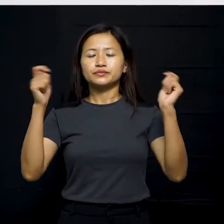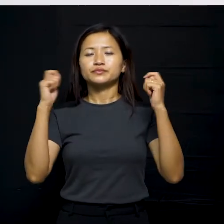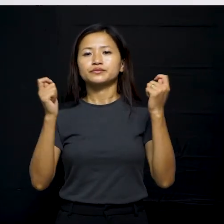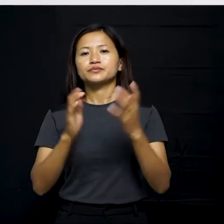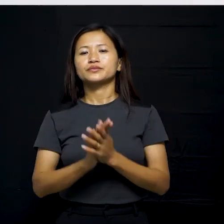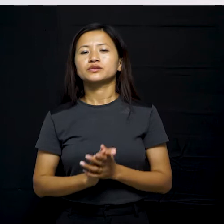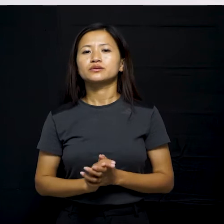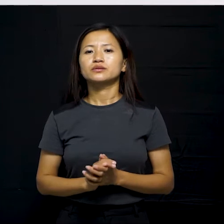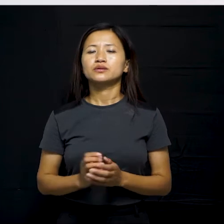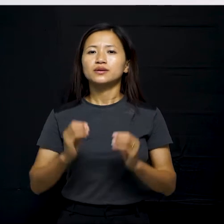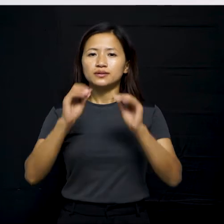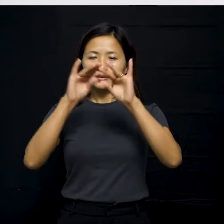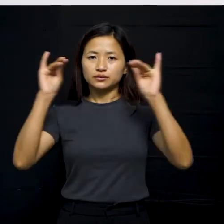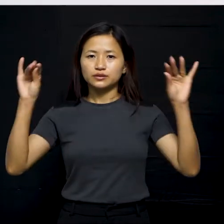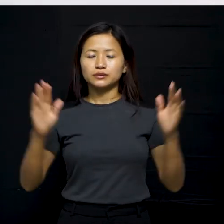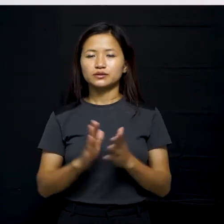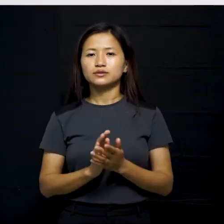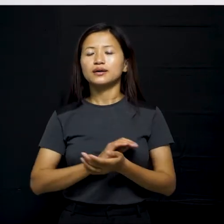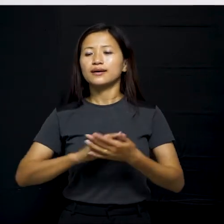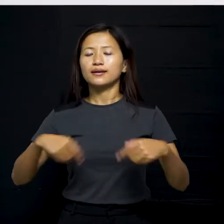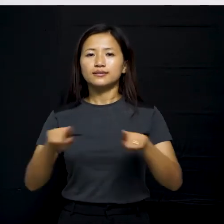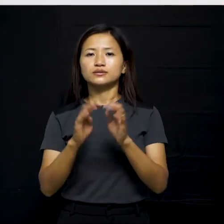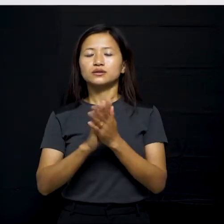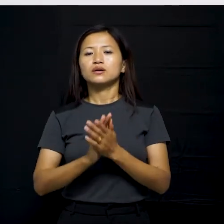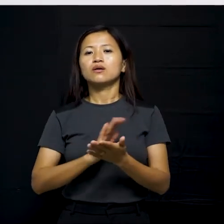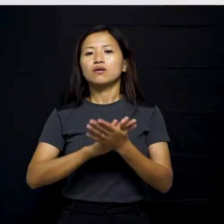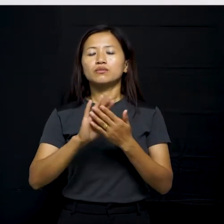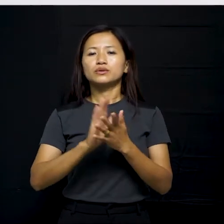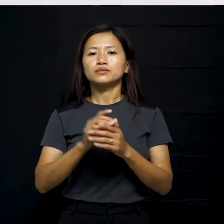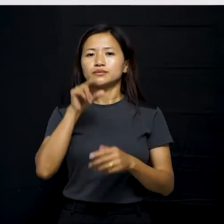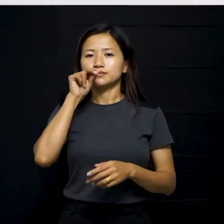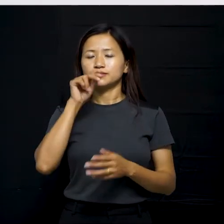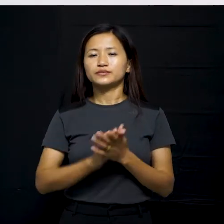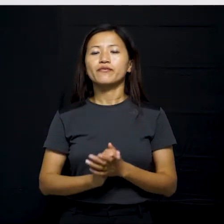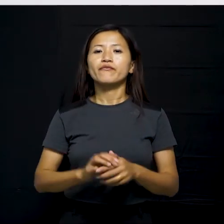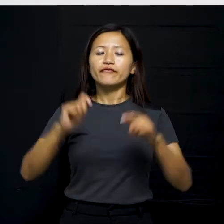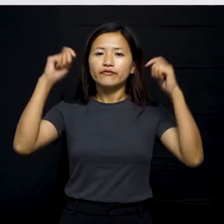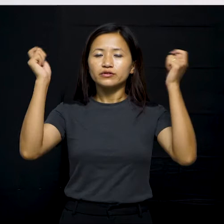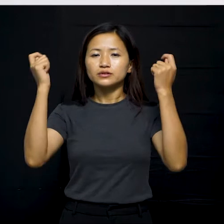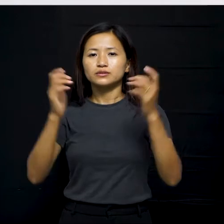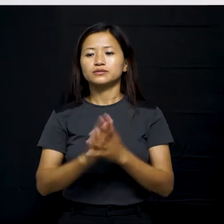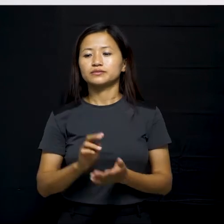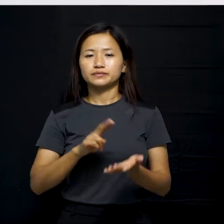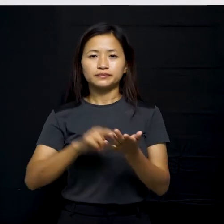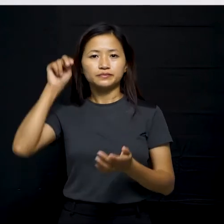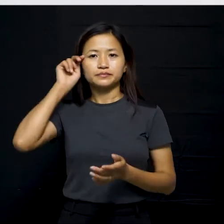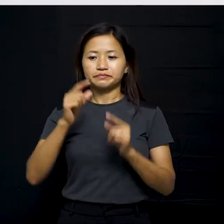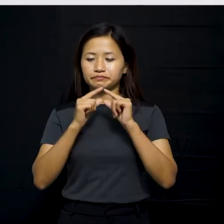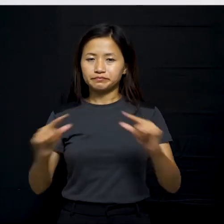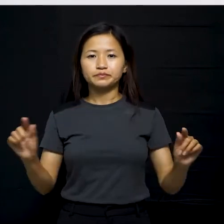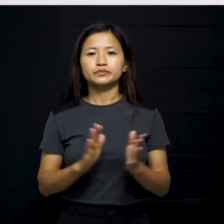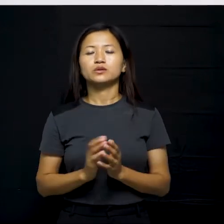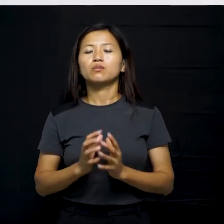this Christmas and the Hornbill Festival, which is marked as the two great festivals of Nagaland. Though we have